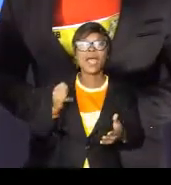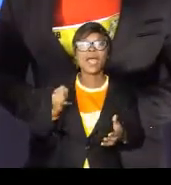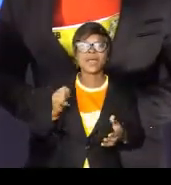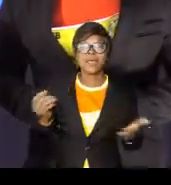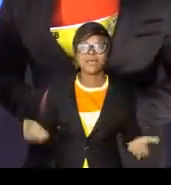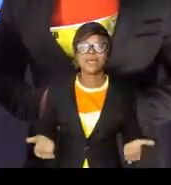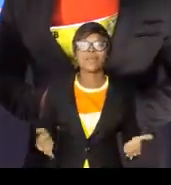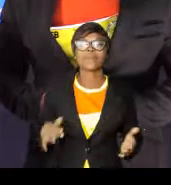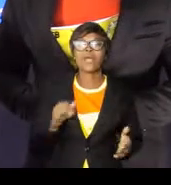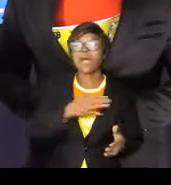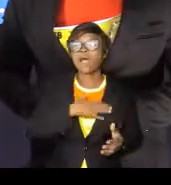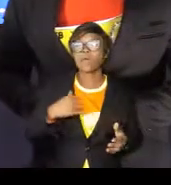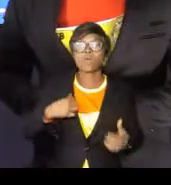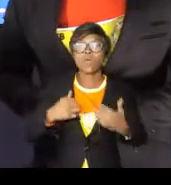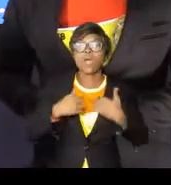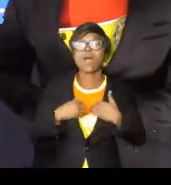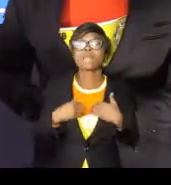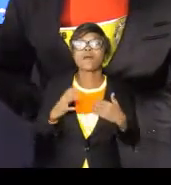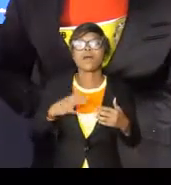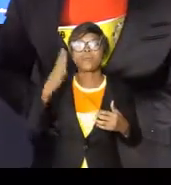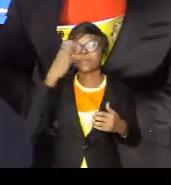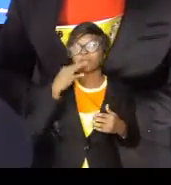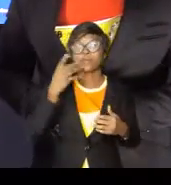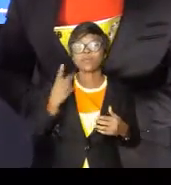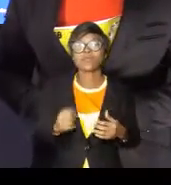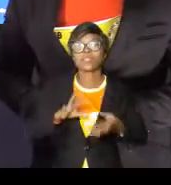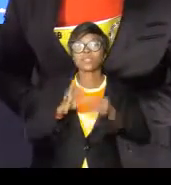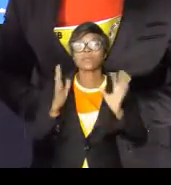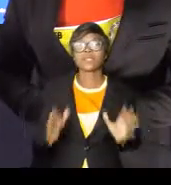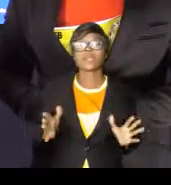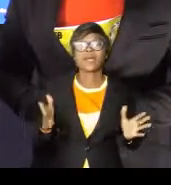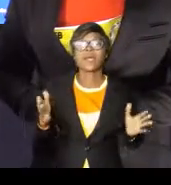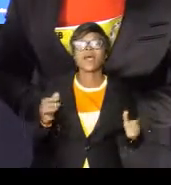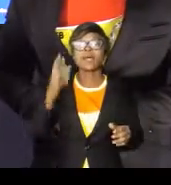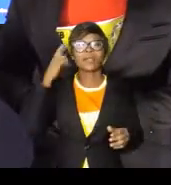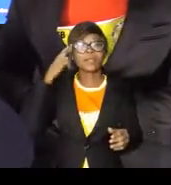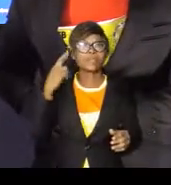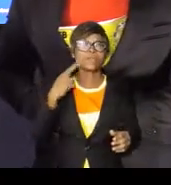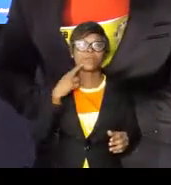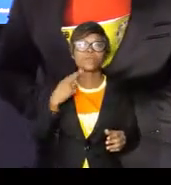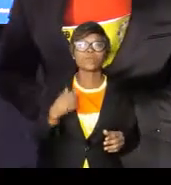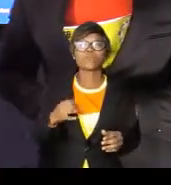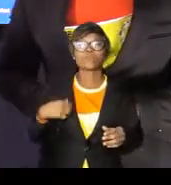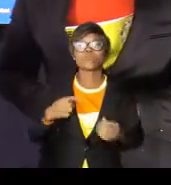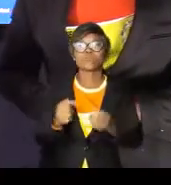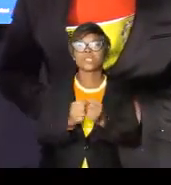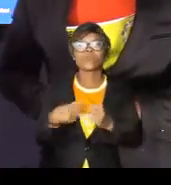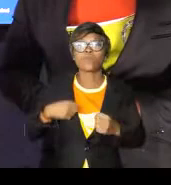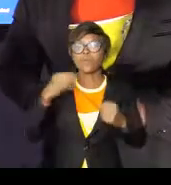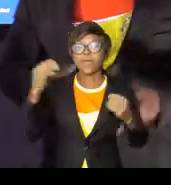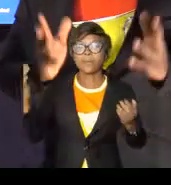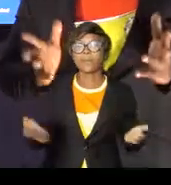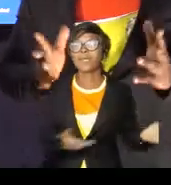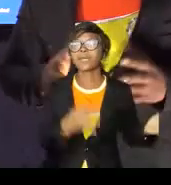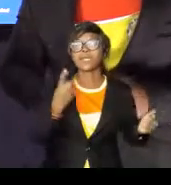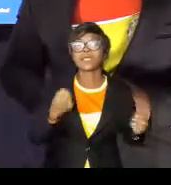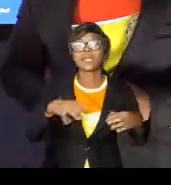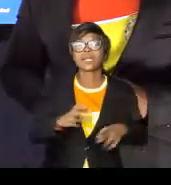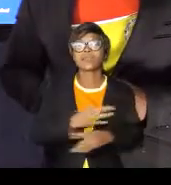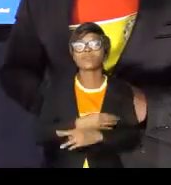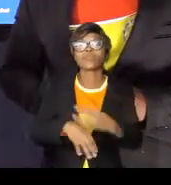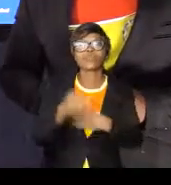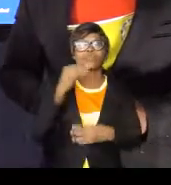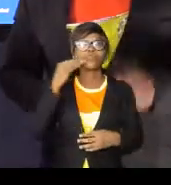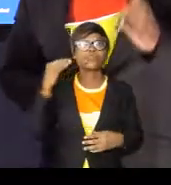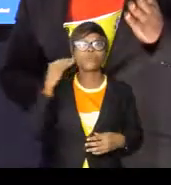teacher. And we have our beautiful sign language interpreter in the house, Auntie Rosemary. Together, we are bringing